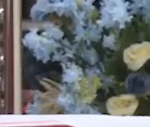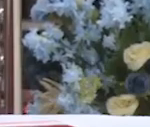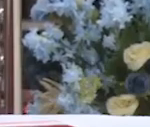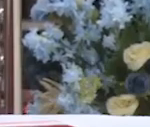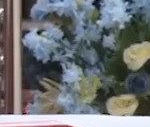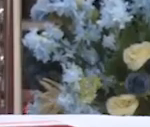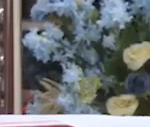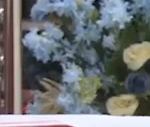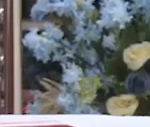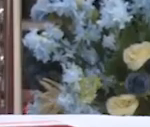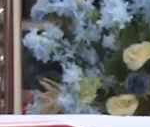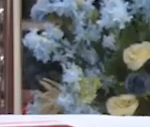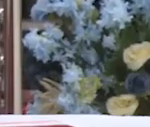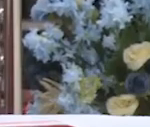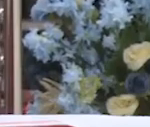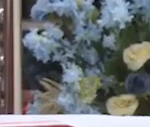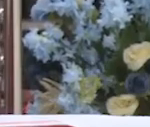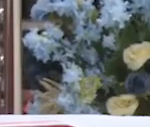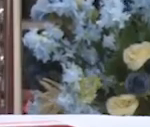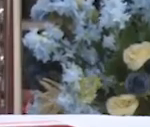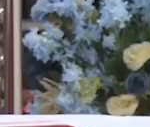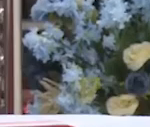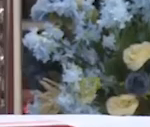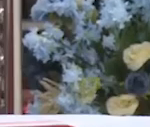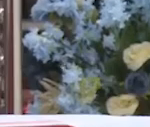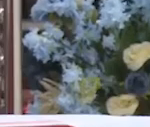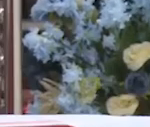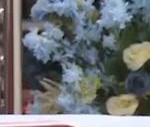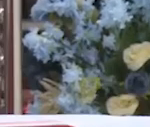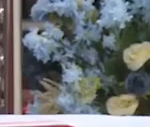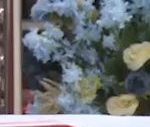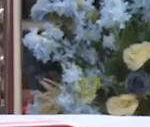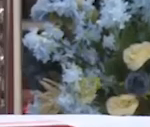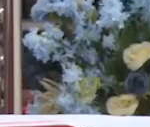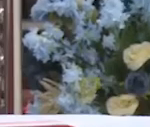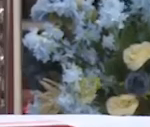not enter therein. And he took them up in his